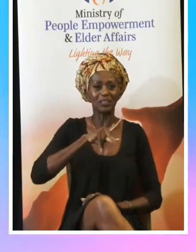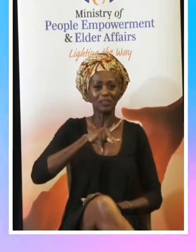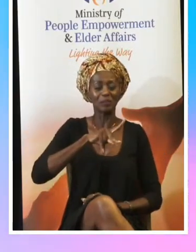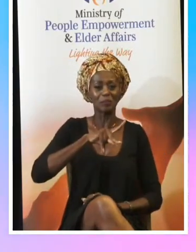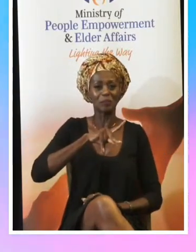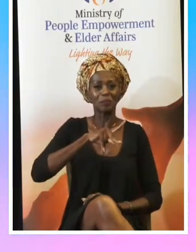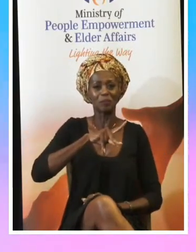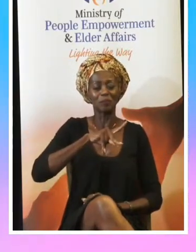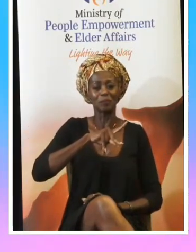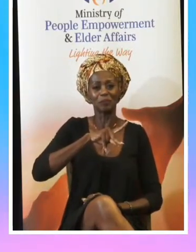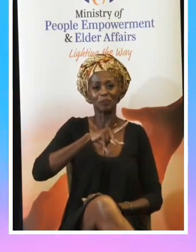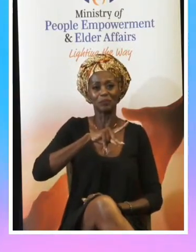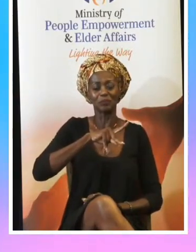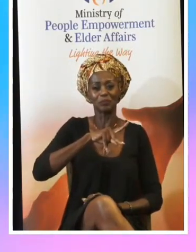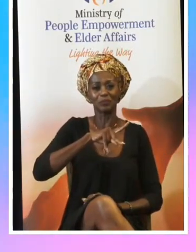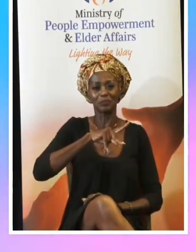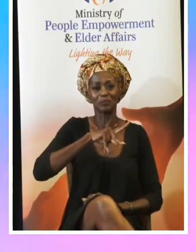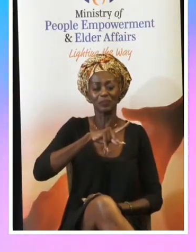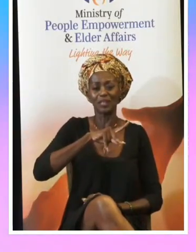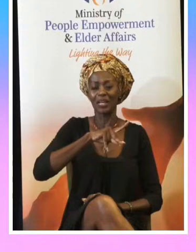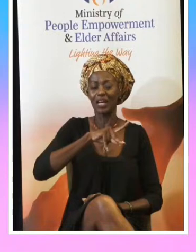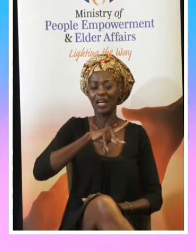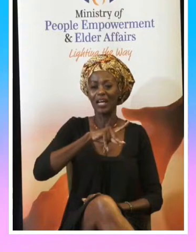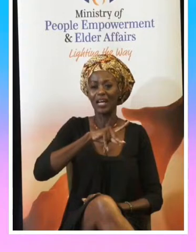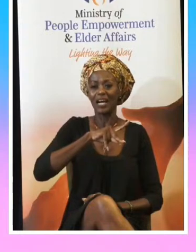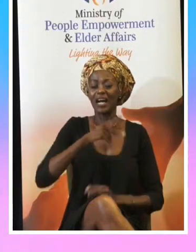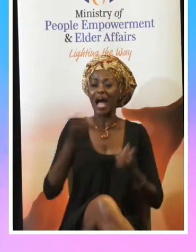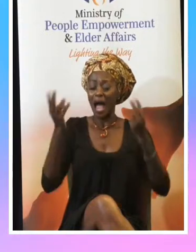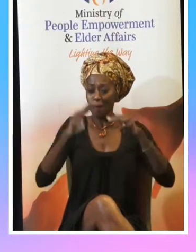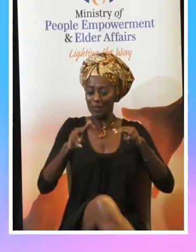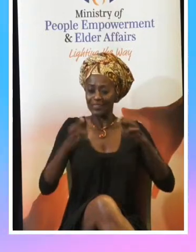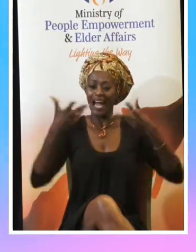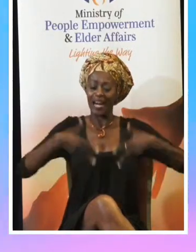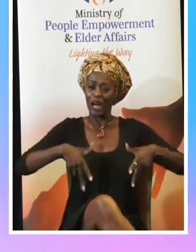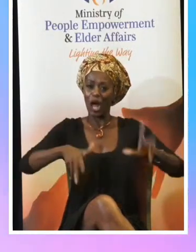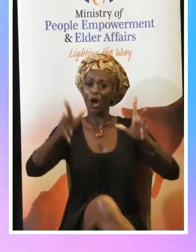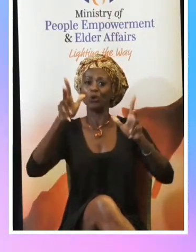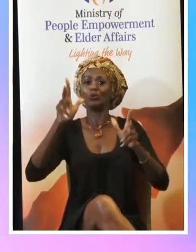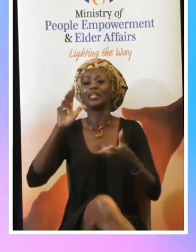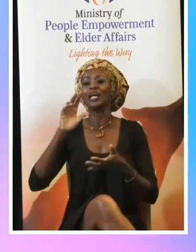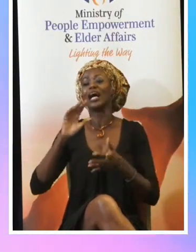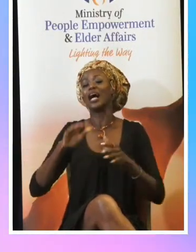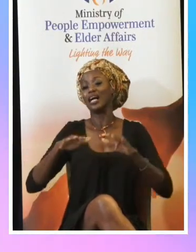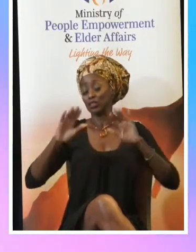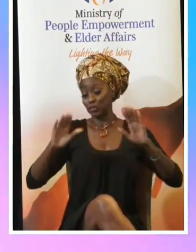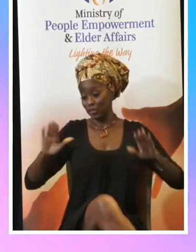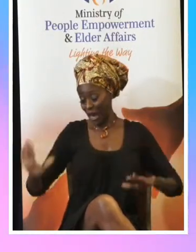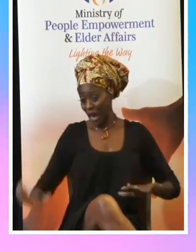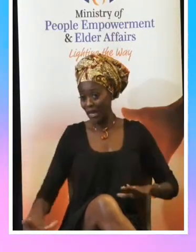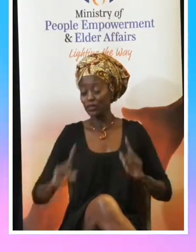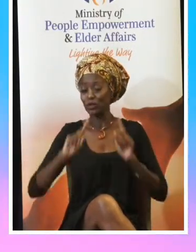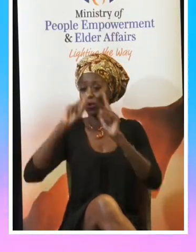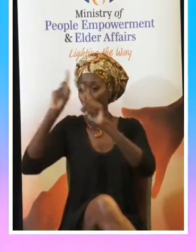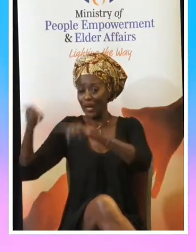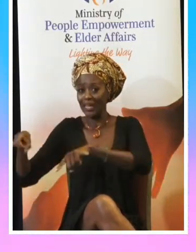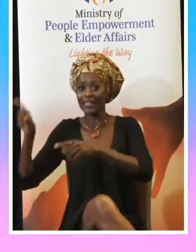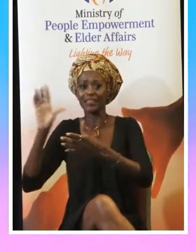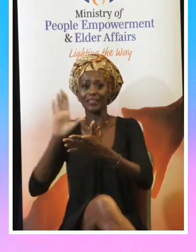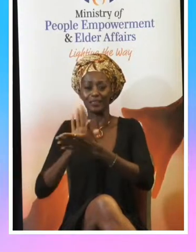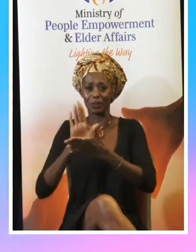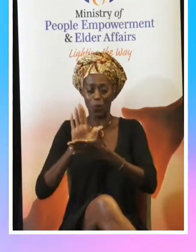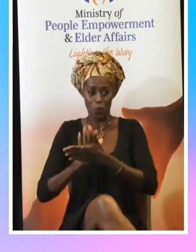access to school system, and I hope Mr. Hinson is listening to this